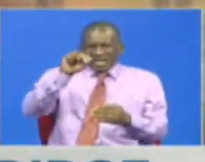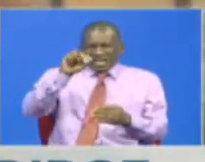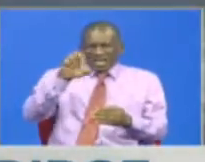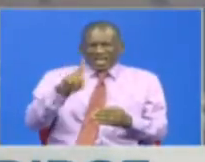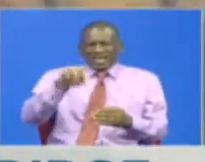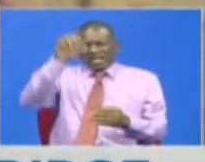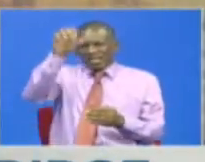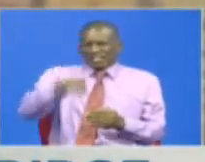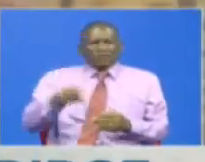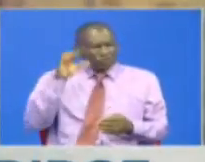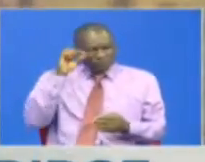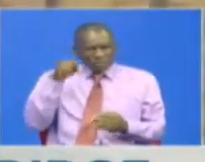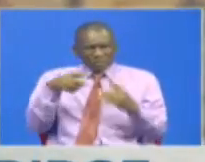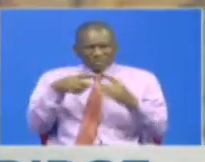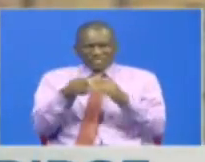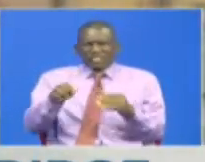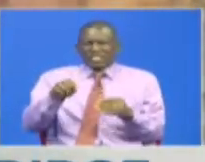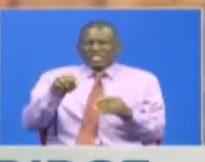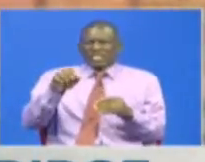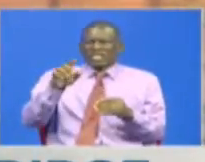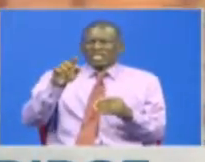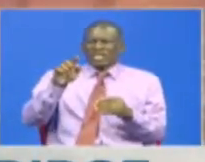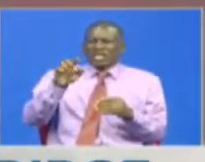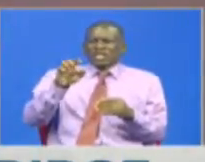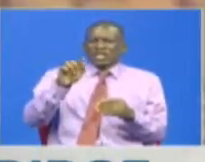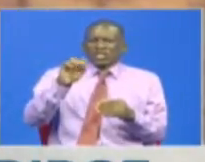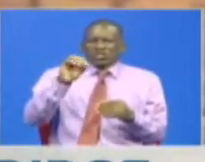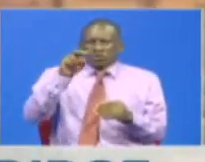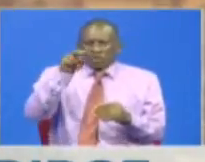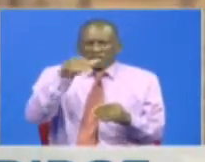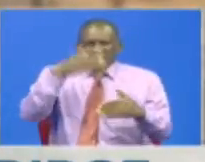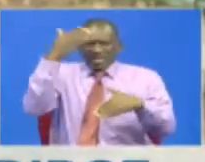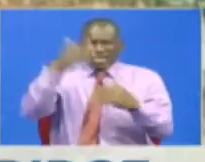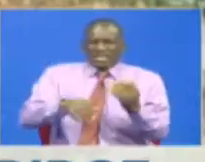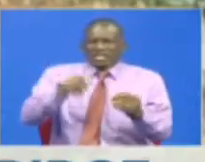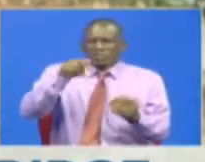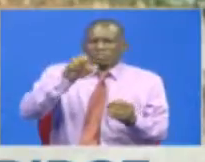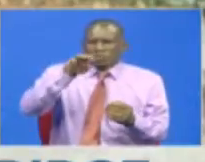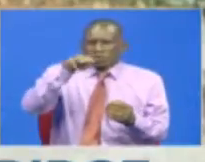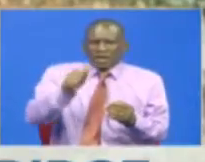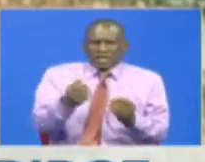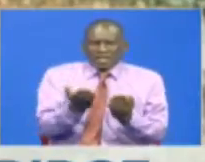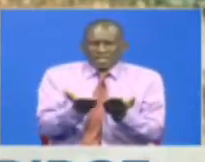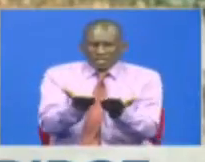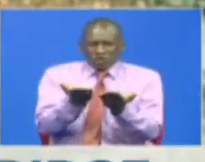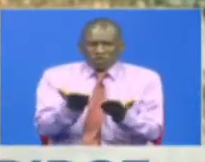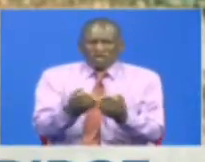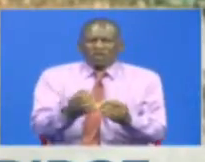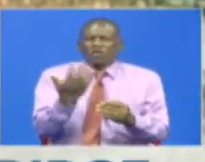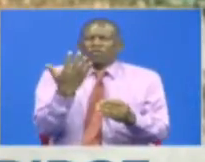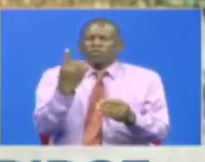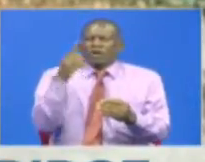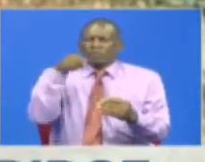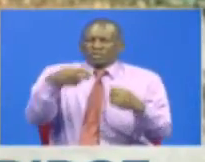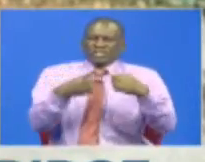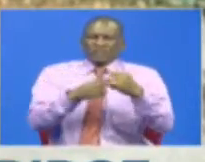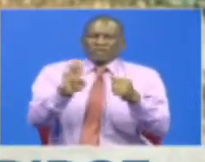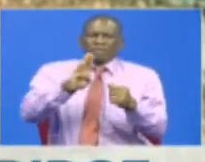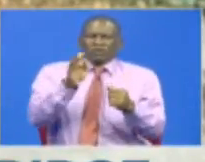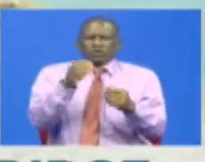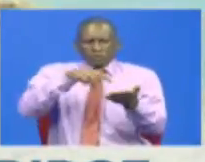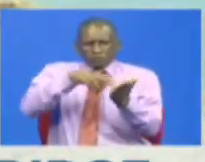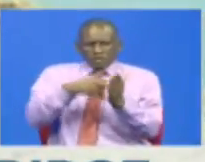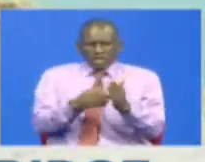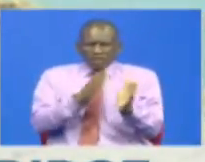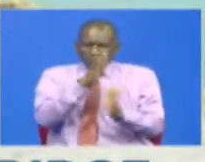start in Liwatoni and terminate at Puma area in Likoni. The 1.7 billion shilling project has been designed in a way that